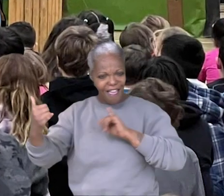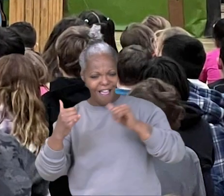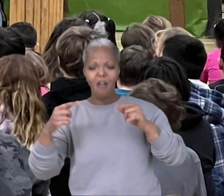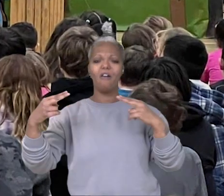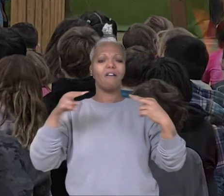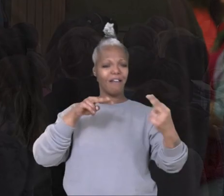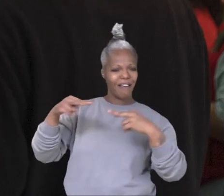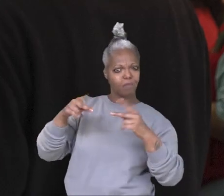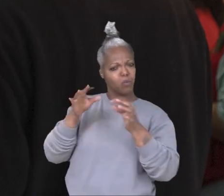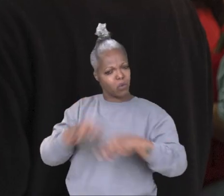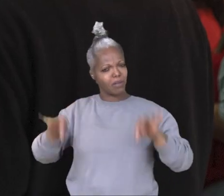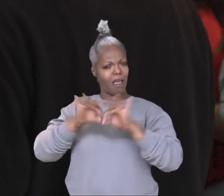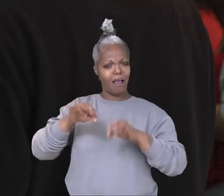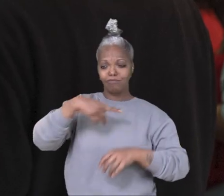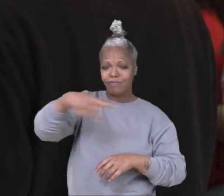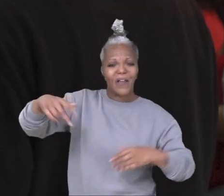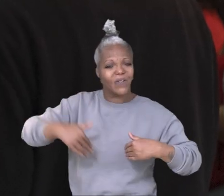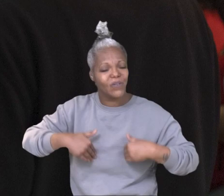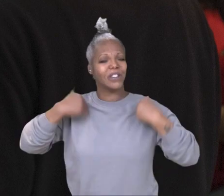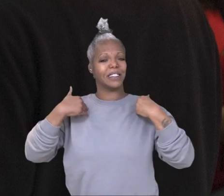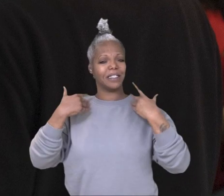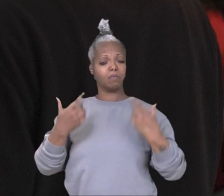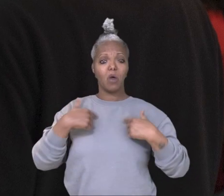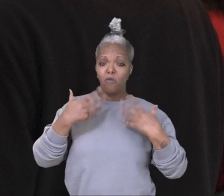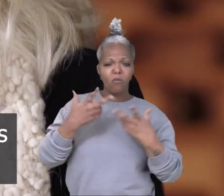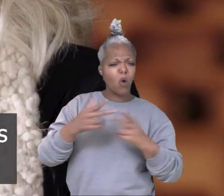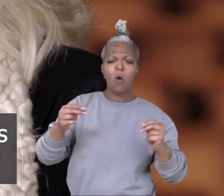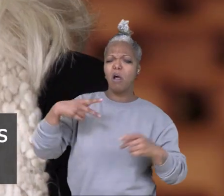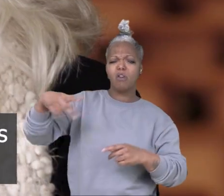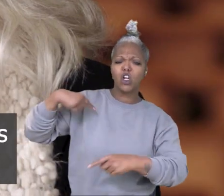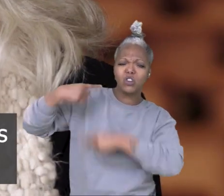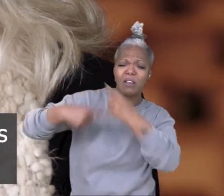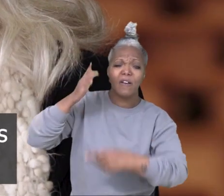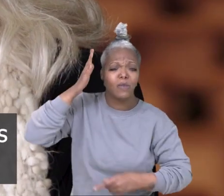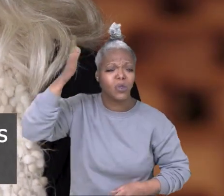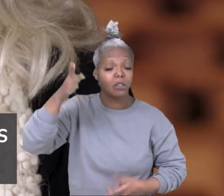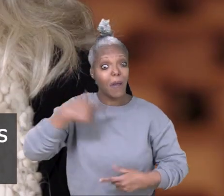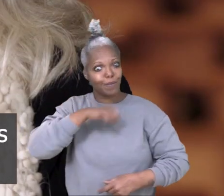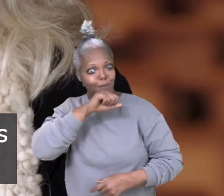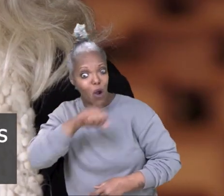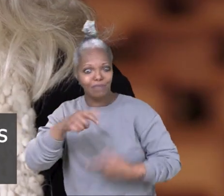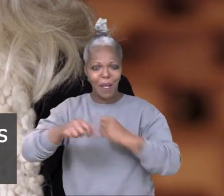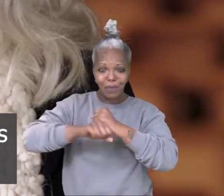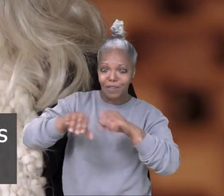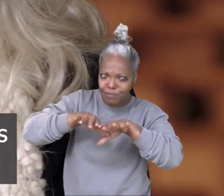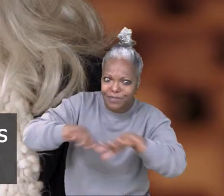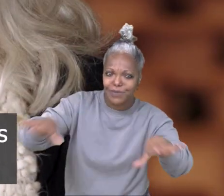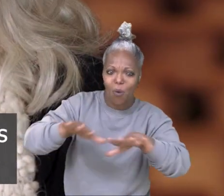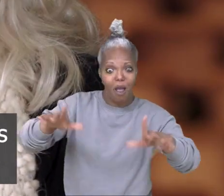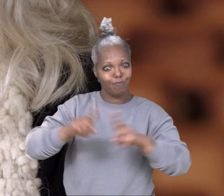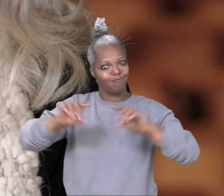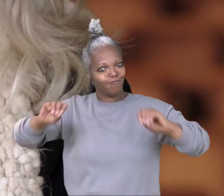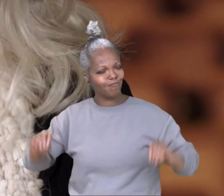other, remains an important part of our lives. I don't begrudge my kids' generation their love of social